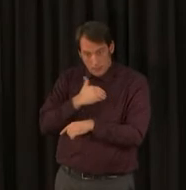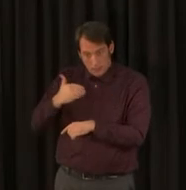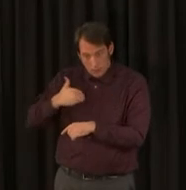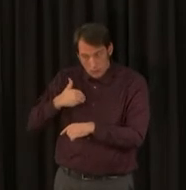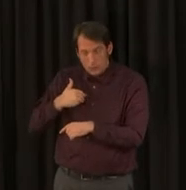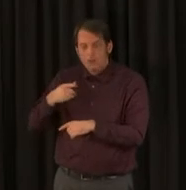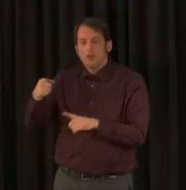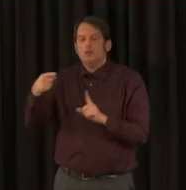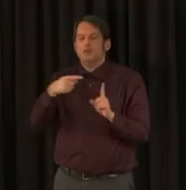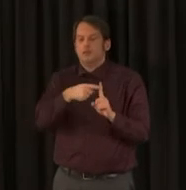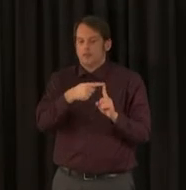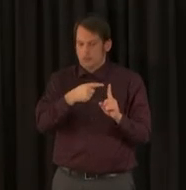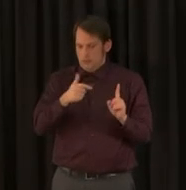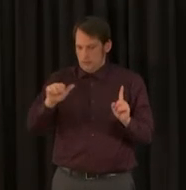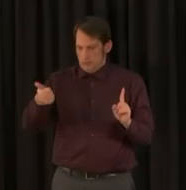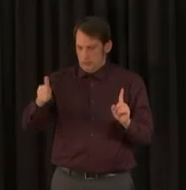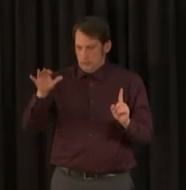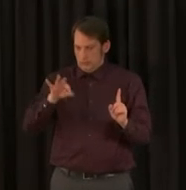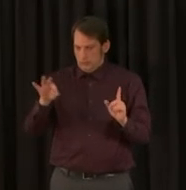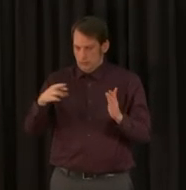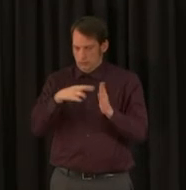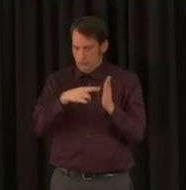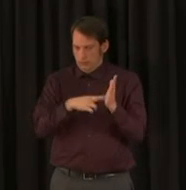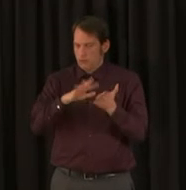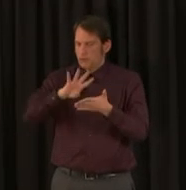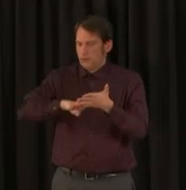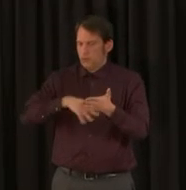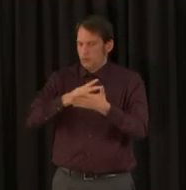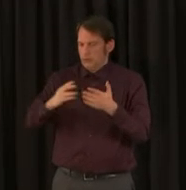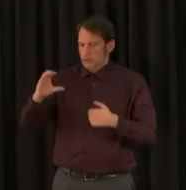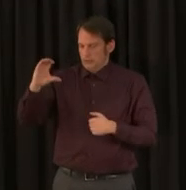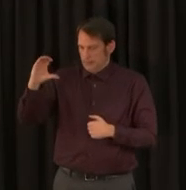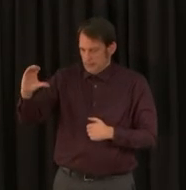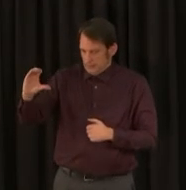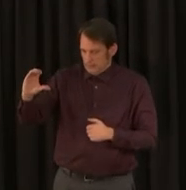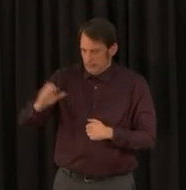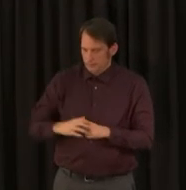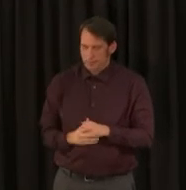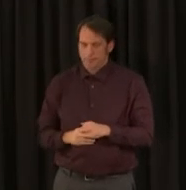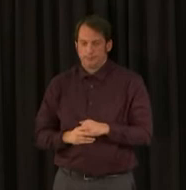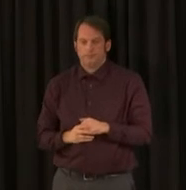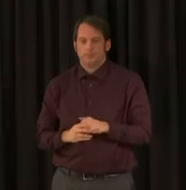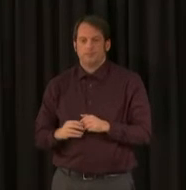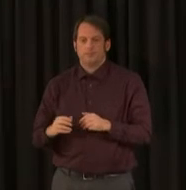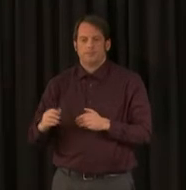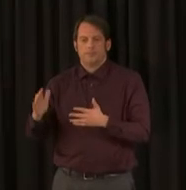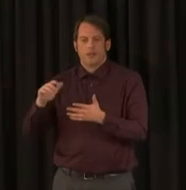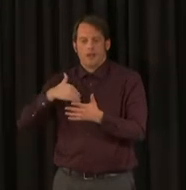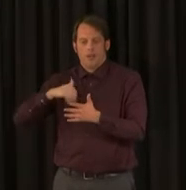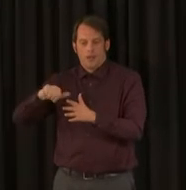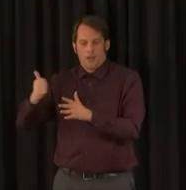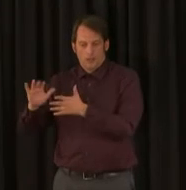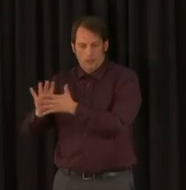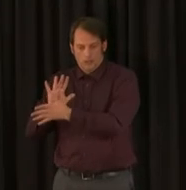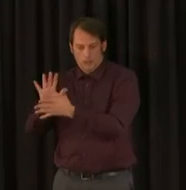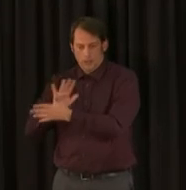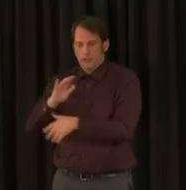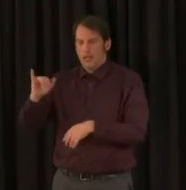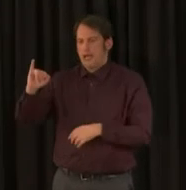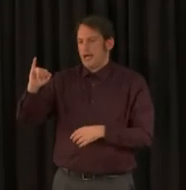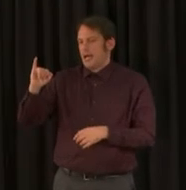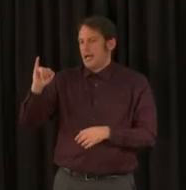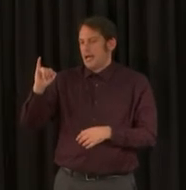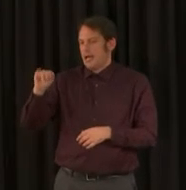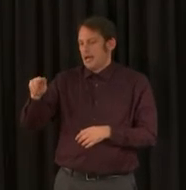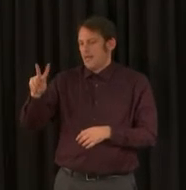do the same thing. You're going to have your Schedule C, you're going to have your bank statements, you're going to have the invoices for, the